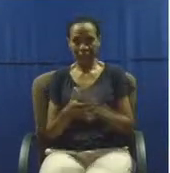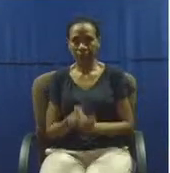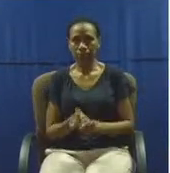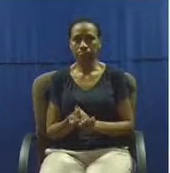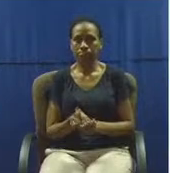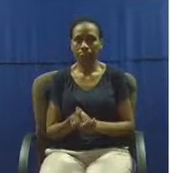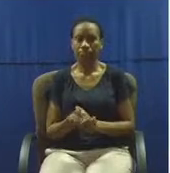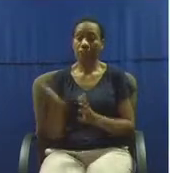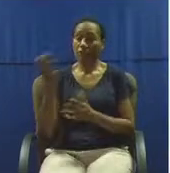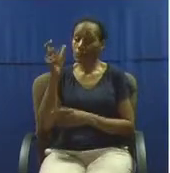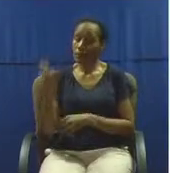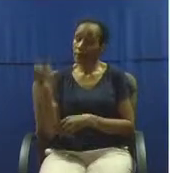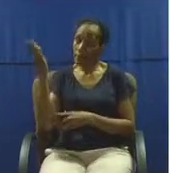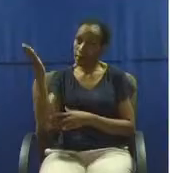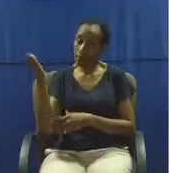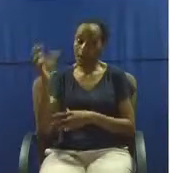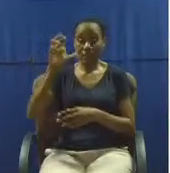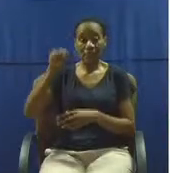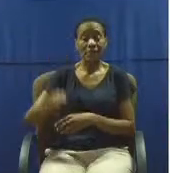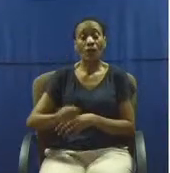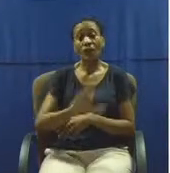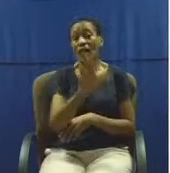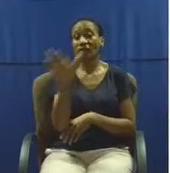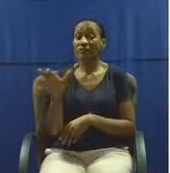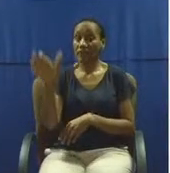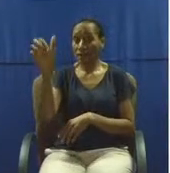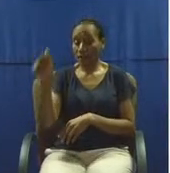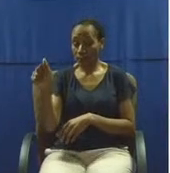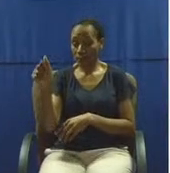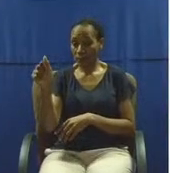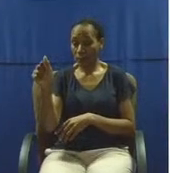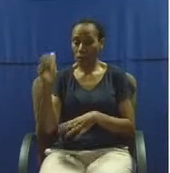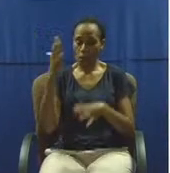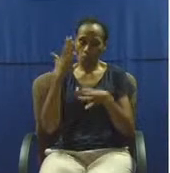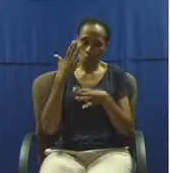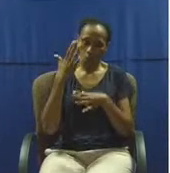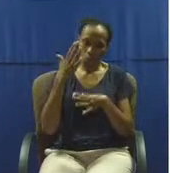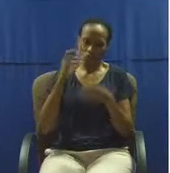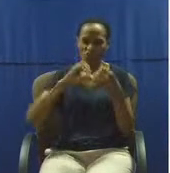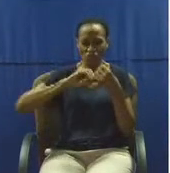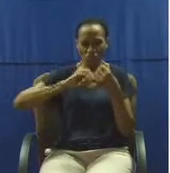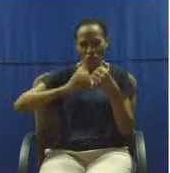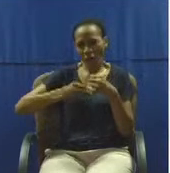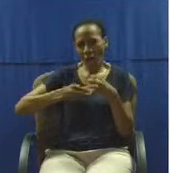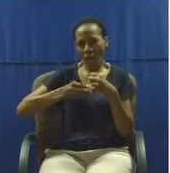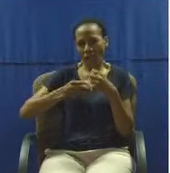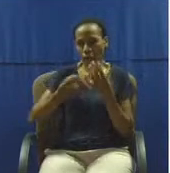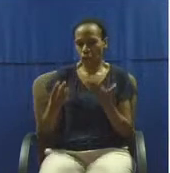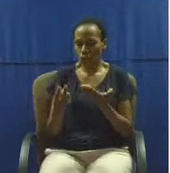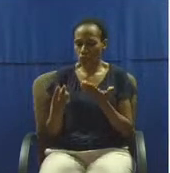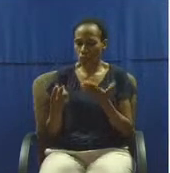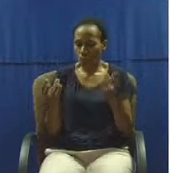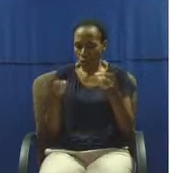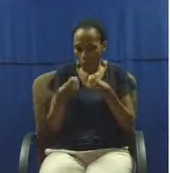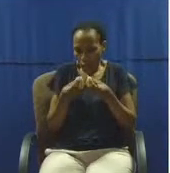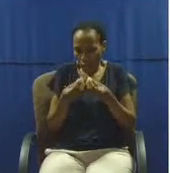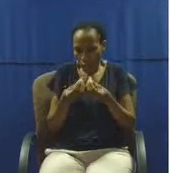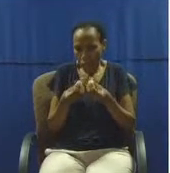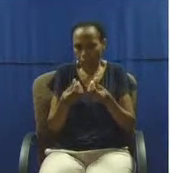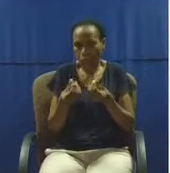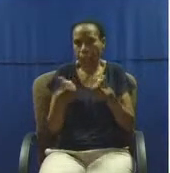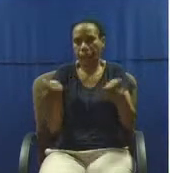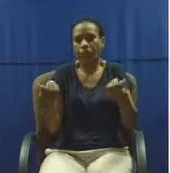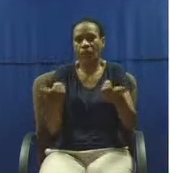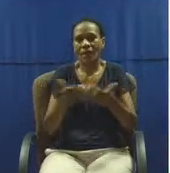Honorable Speaker, as South Africa works to recover from the damaging effects